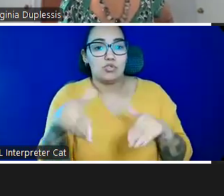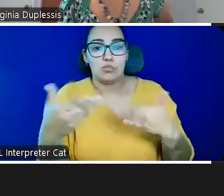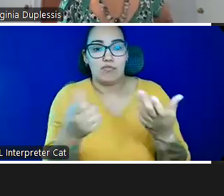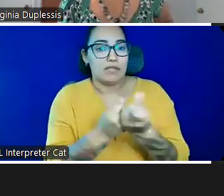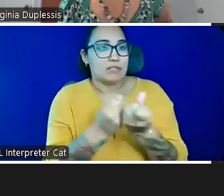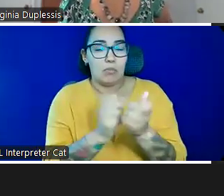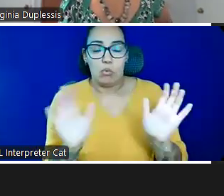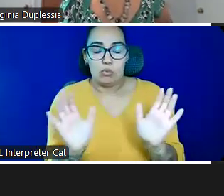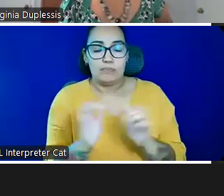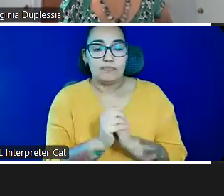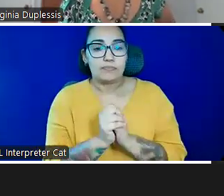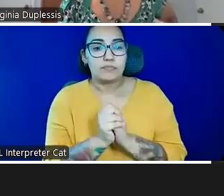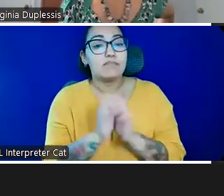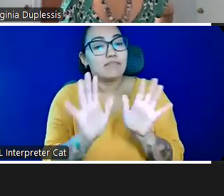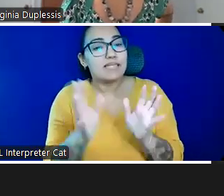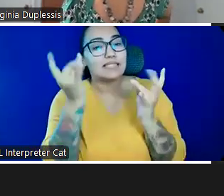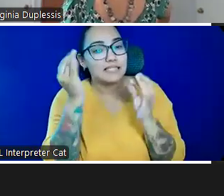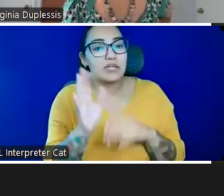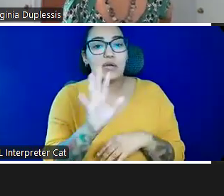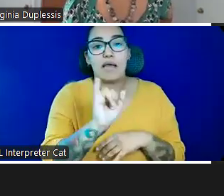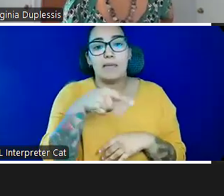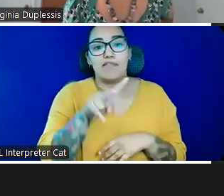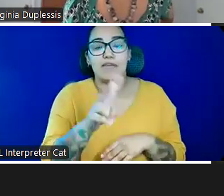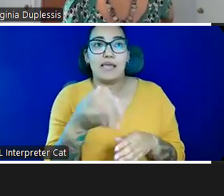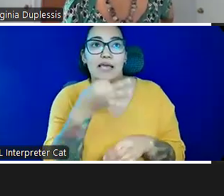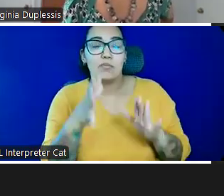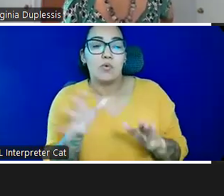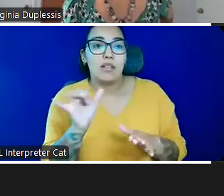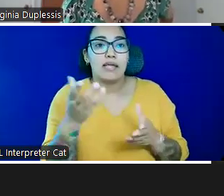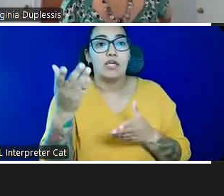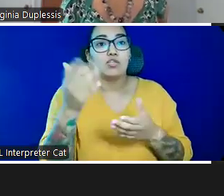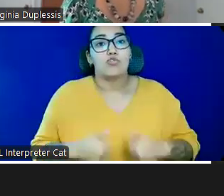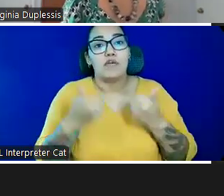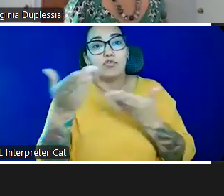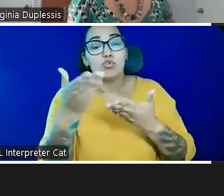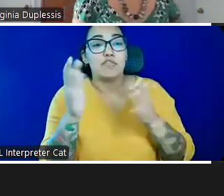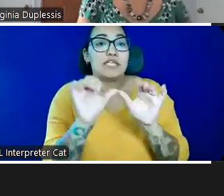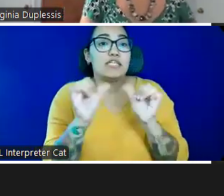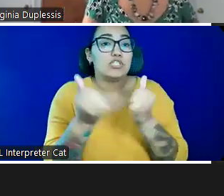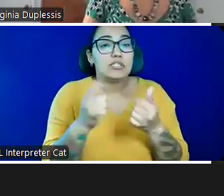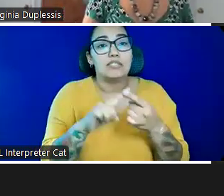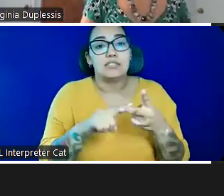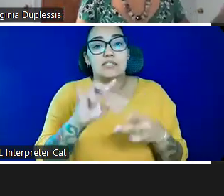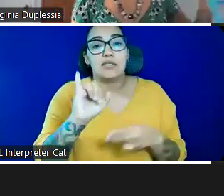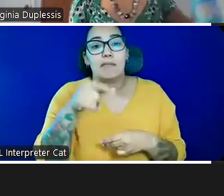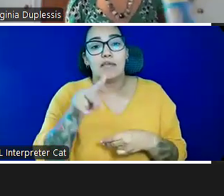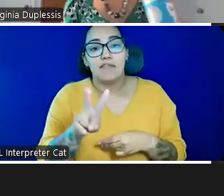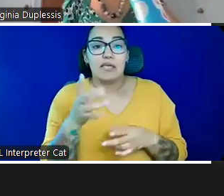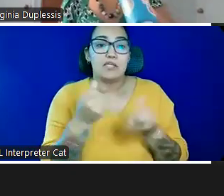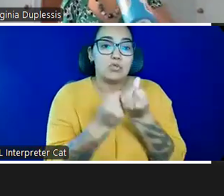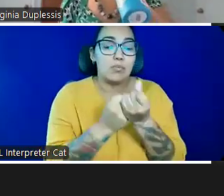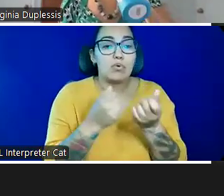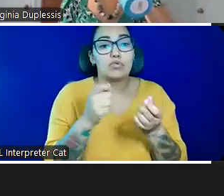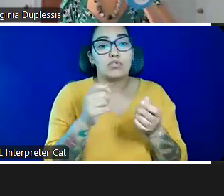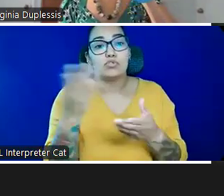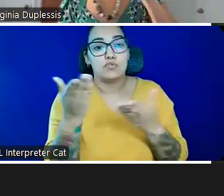support. Let's consider IPV experts such as survivor service agencies, IPV support services, domestic